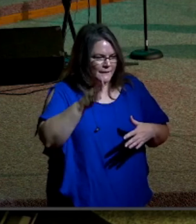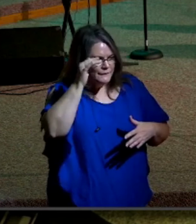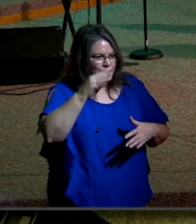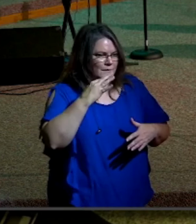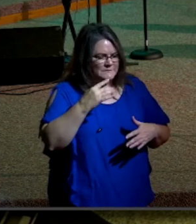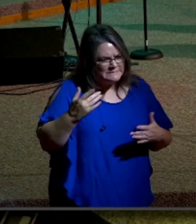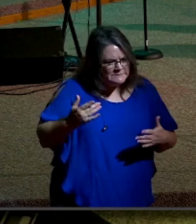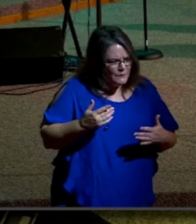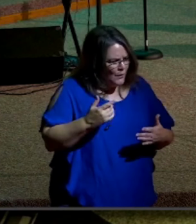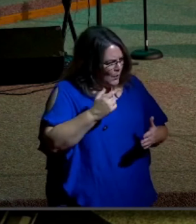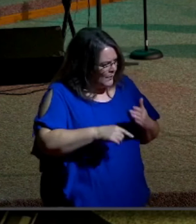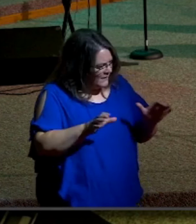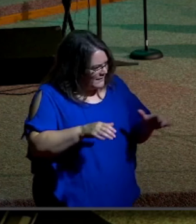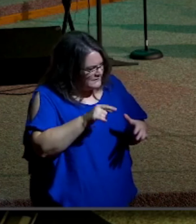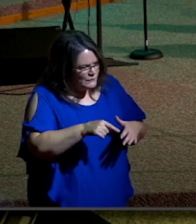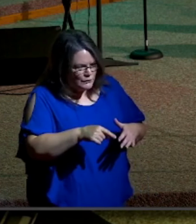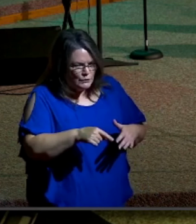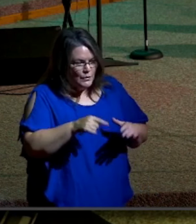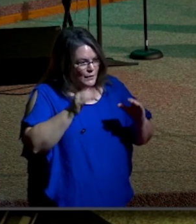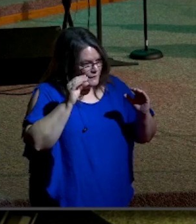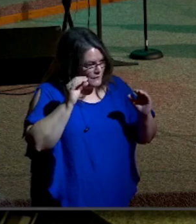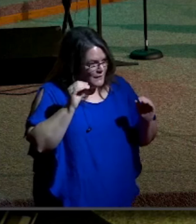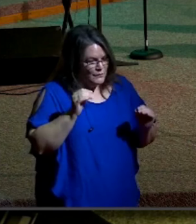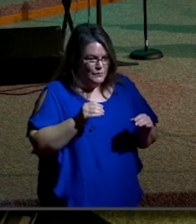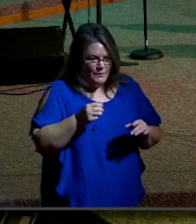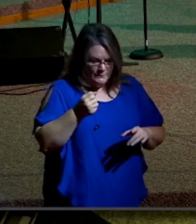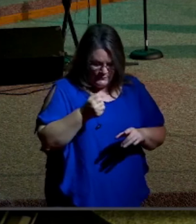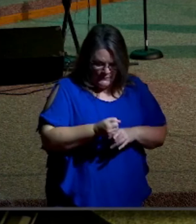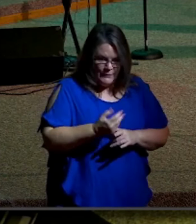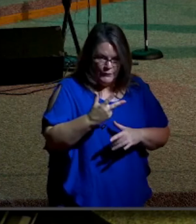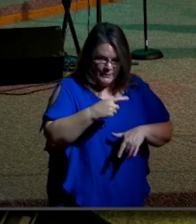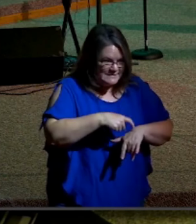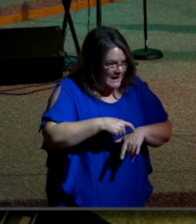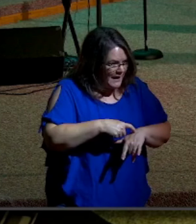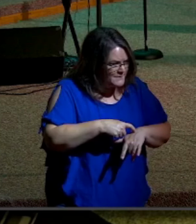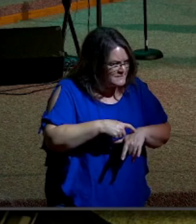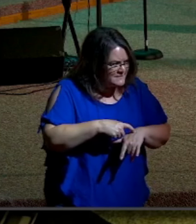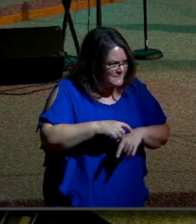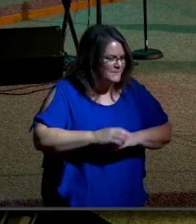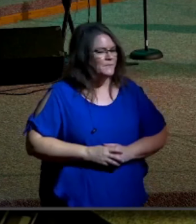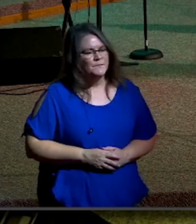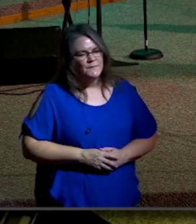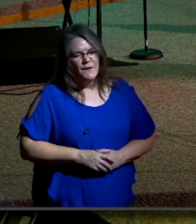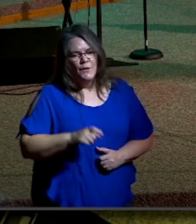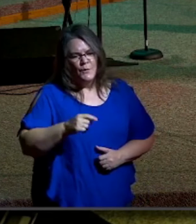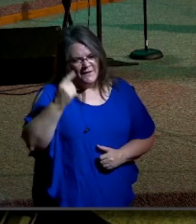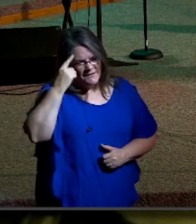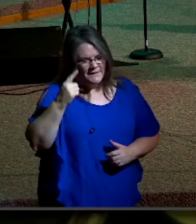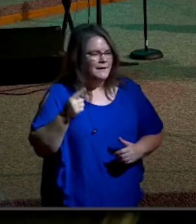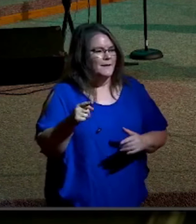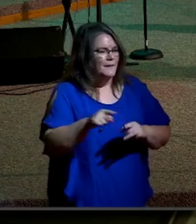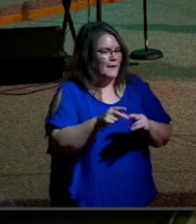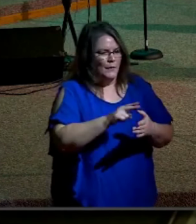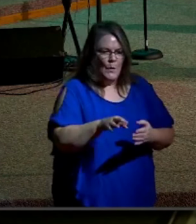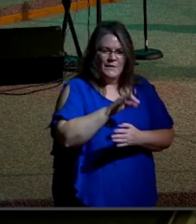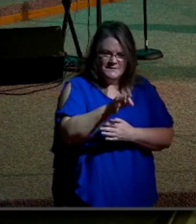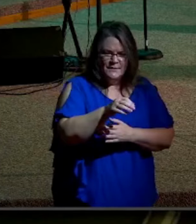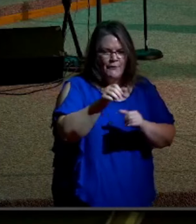to you that you have struck me these three times?" Before I go on, you know, you just got to think, like, with the Holy Spirit, God can do